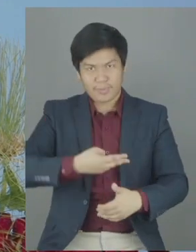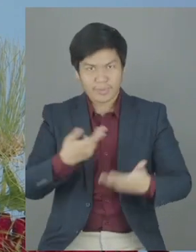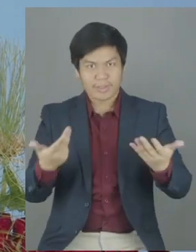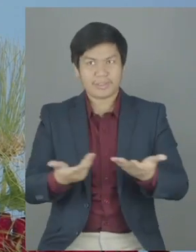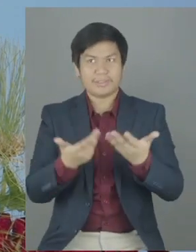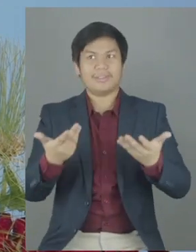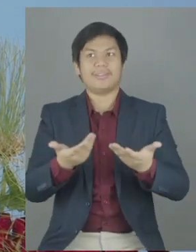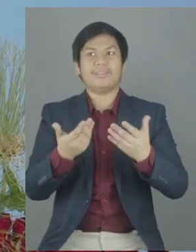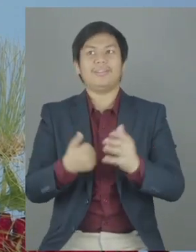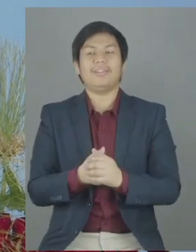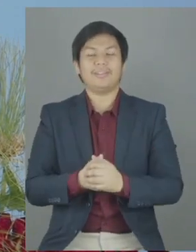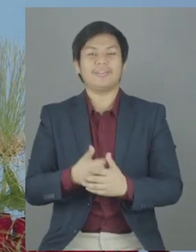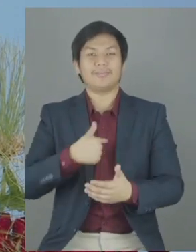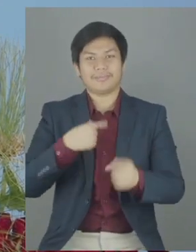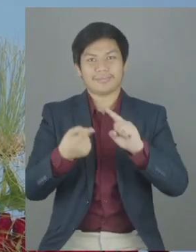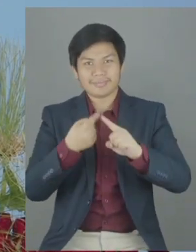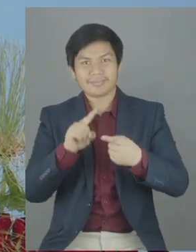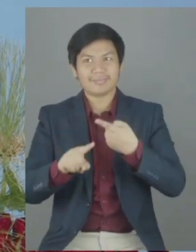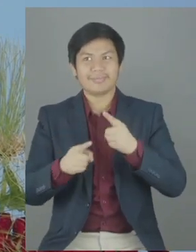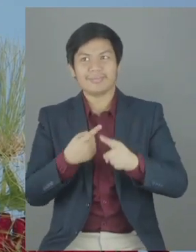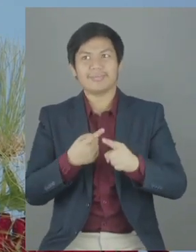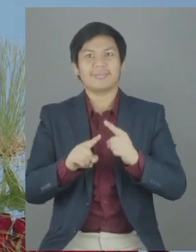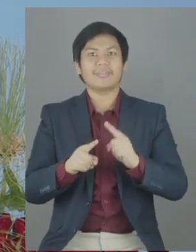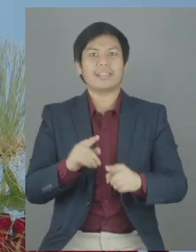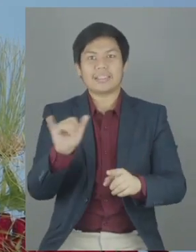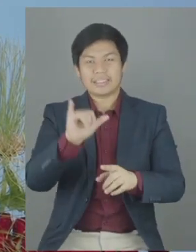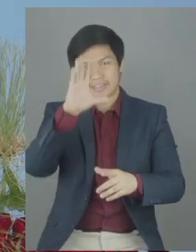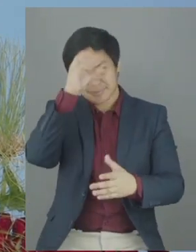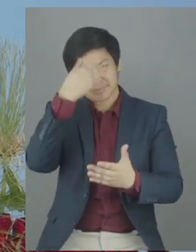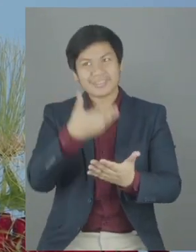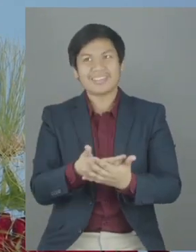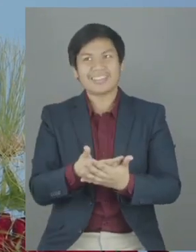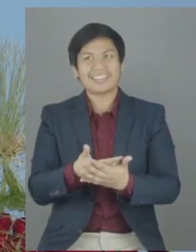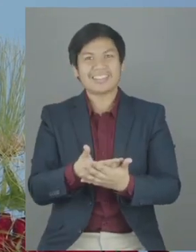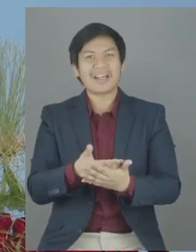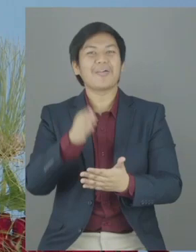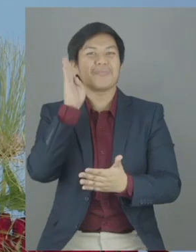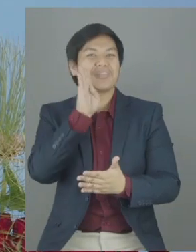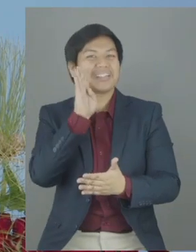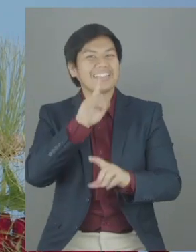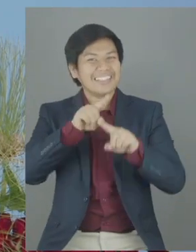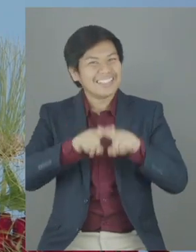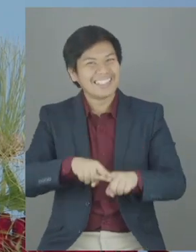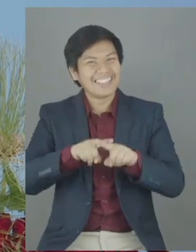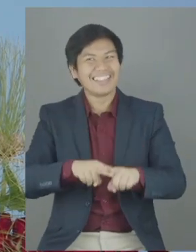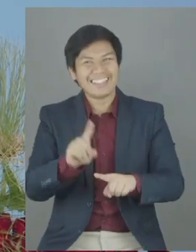stage a good friend of mine, almost like a son, sometimes a brother. It depends on